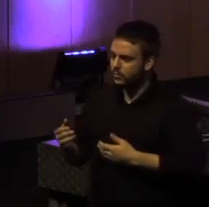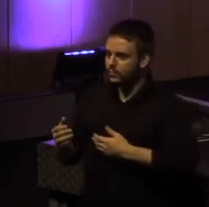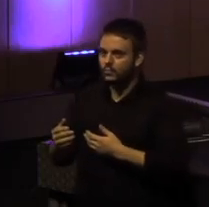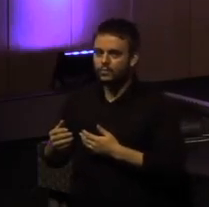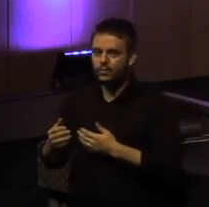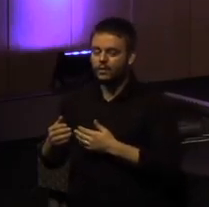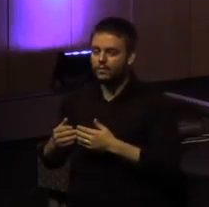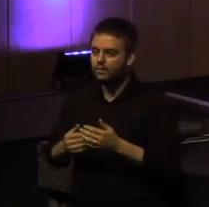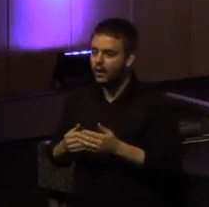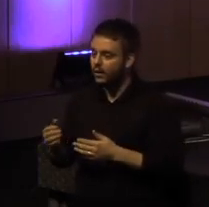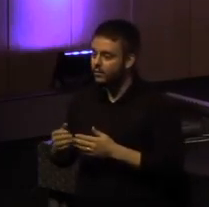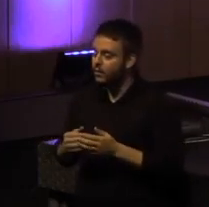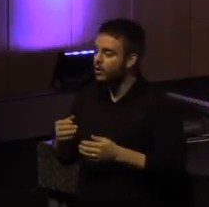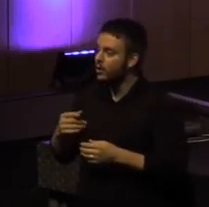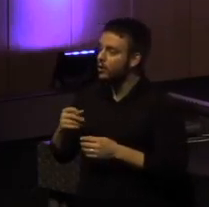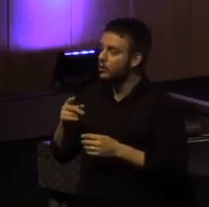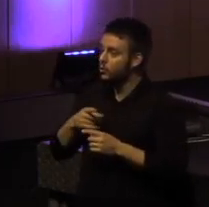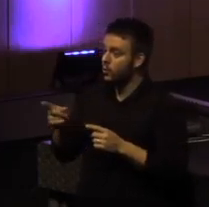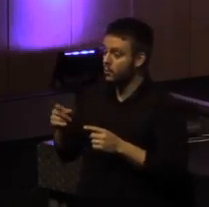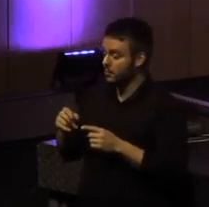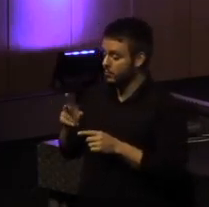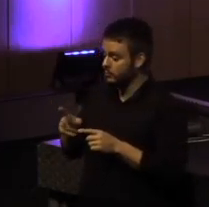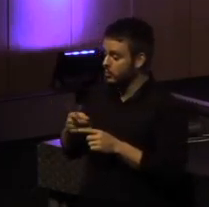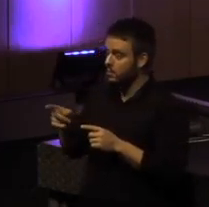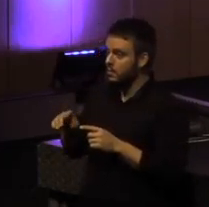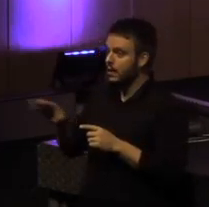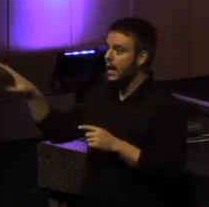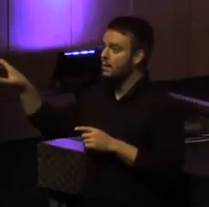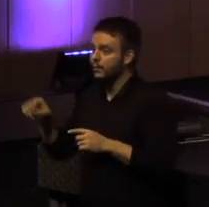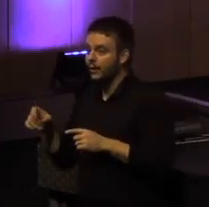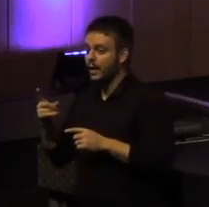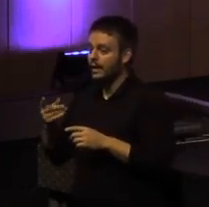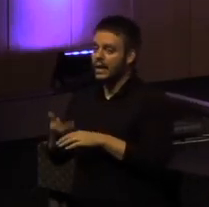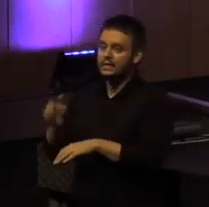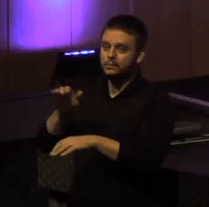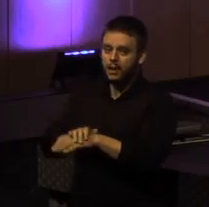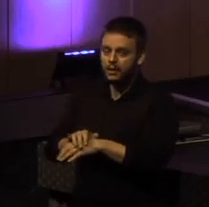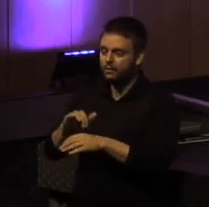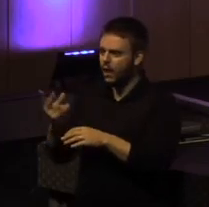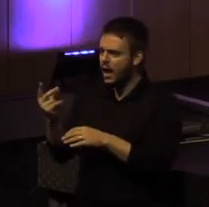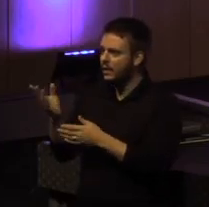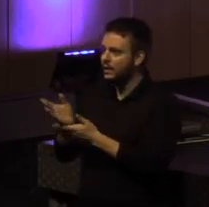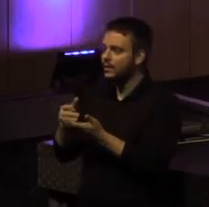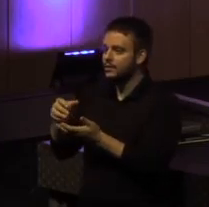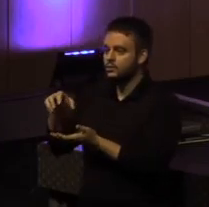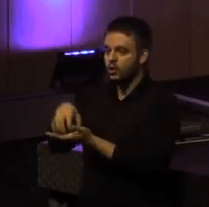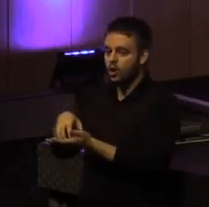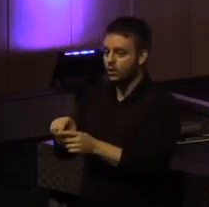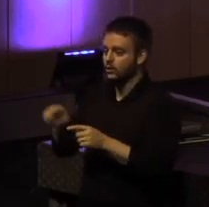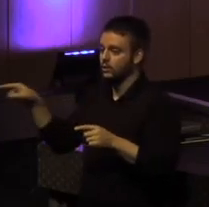Brown's murder was the first murder in Ferguson in 2014.